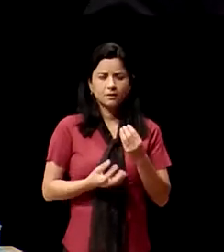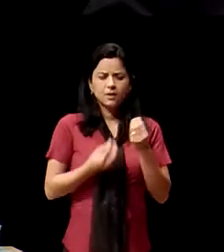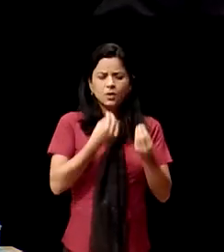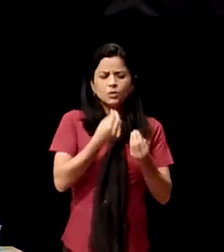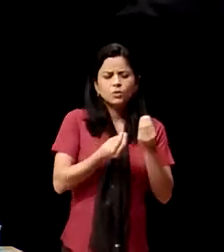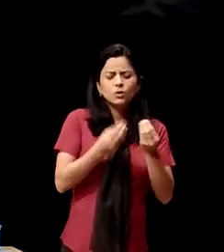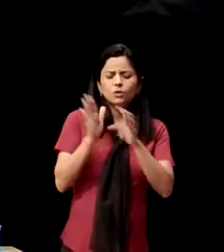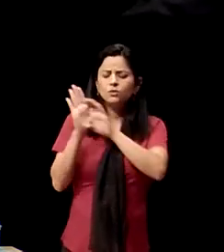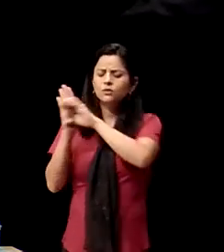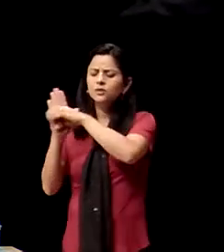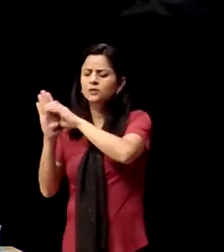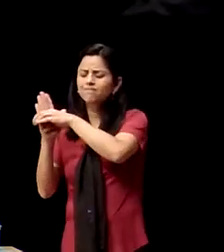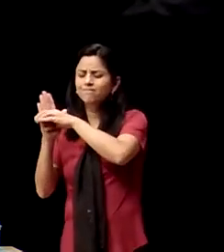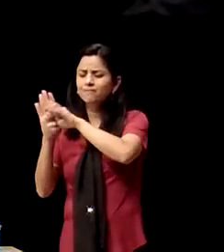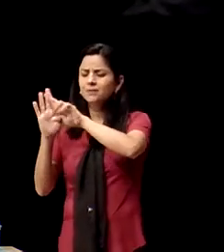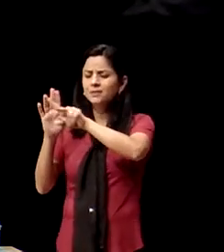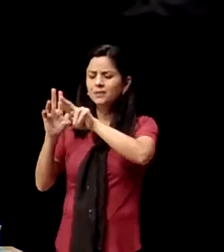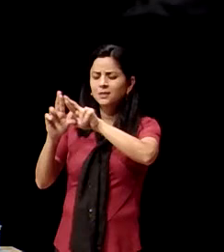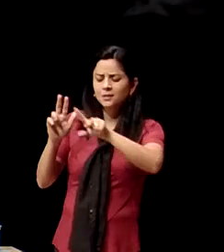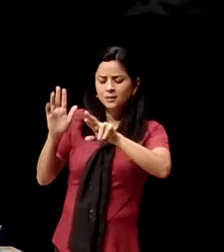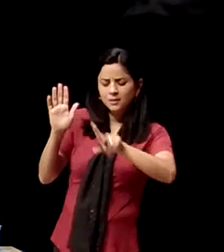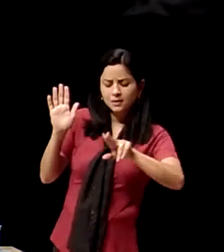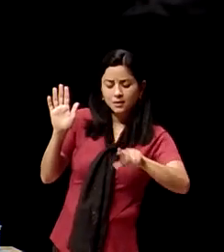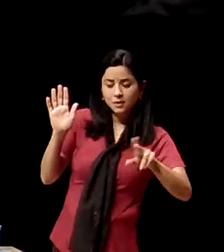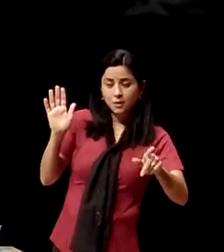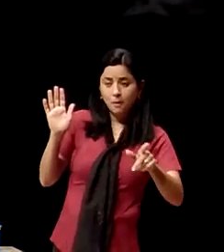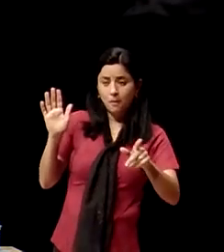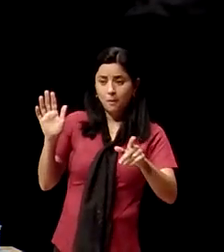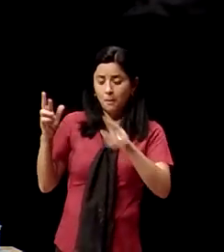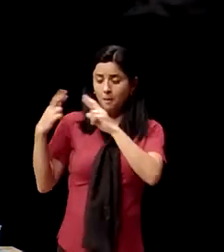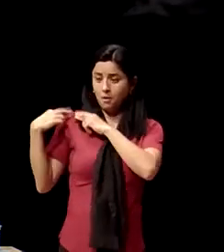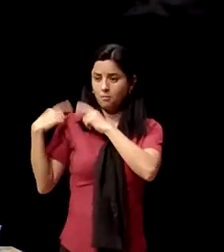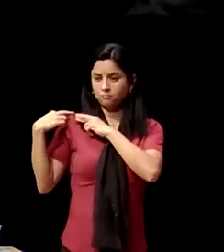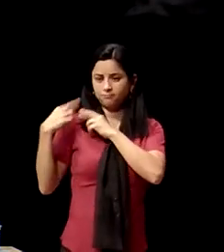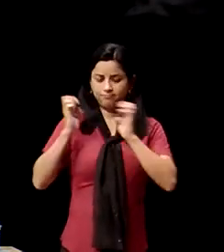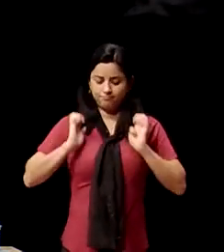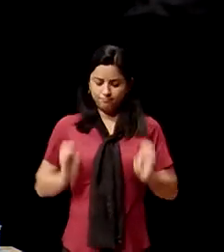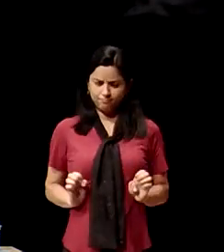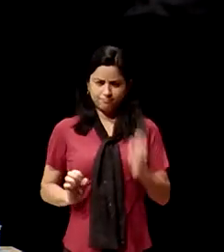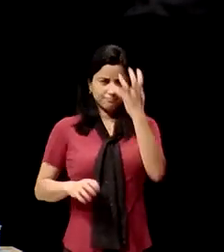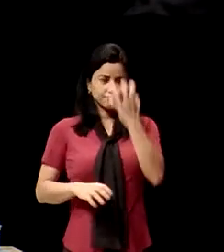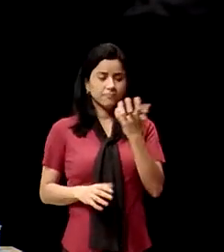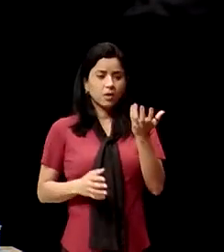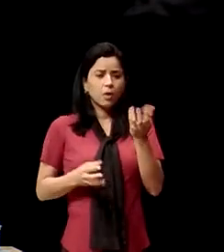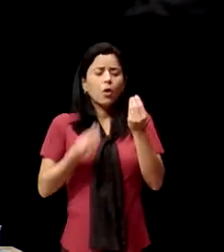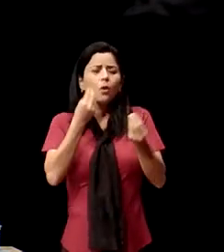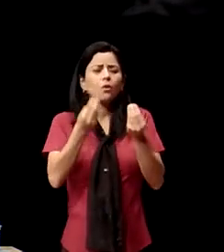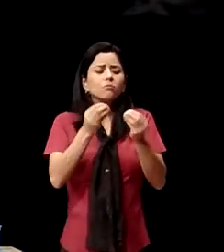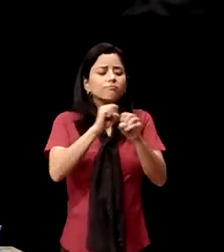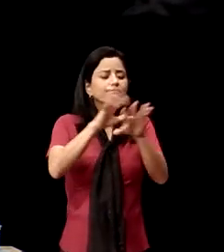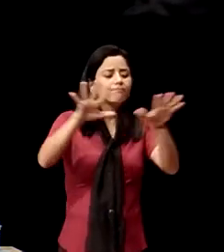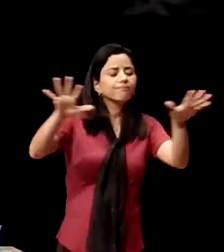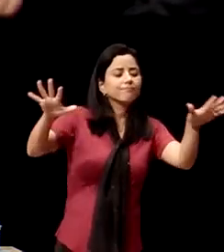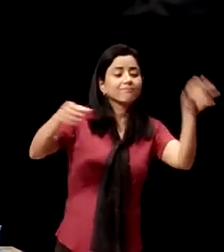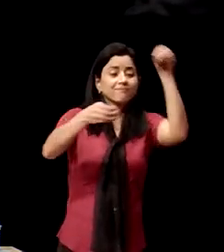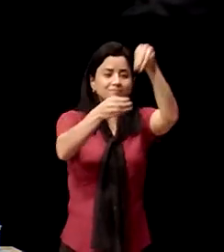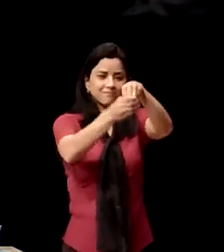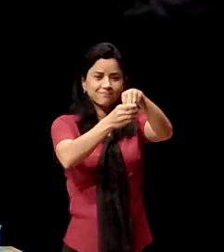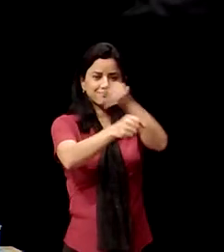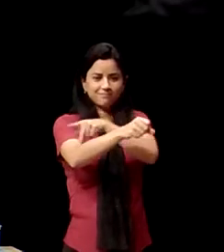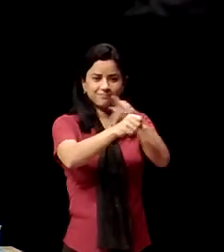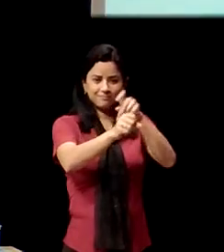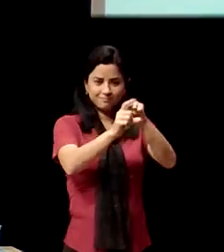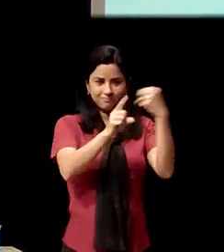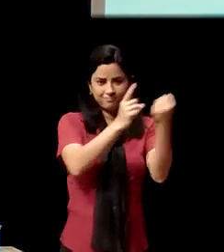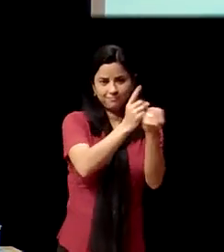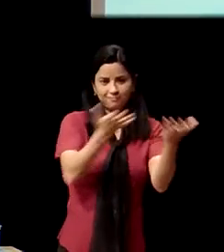esses conceitos diferentes de moral, social e ética têm se manifestado dentro da pedagogia social?